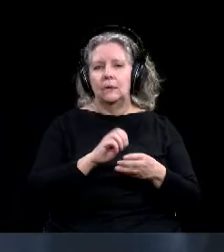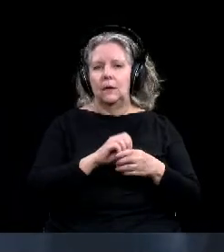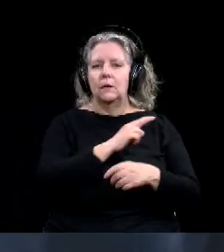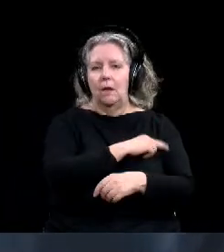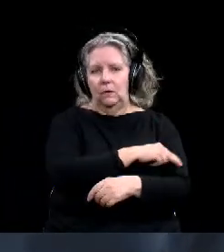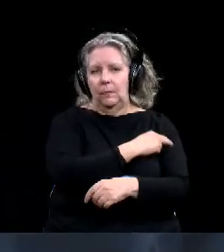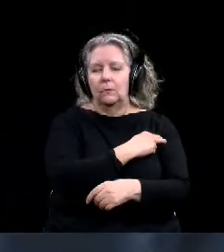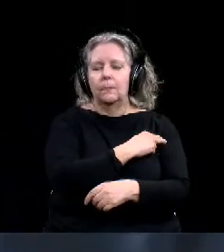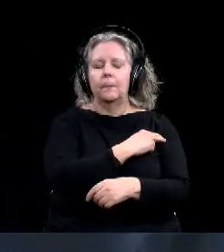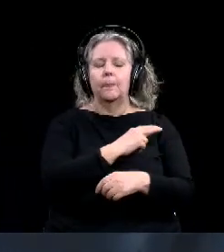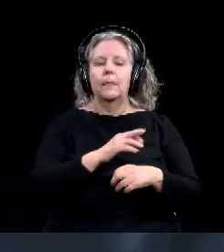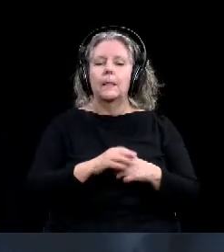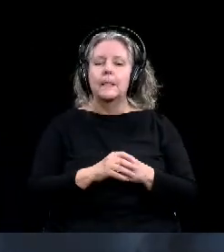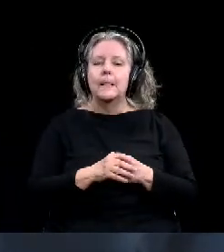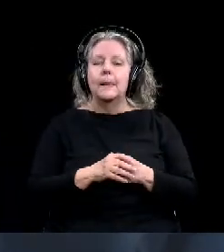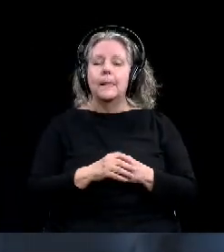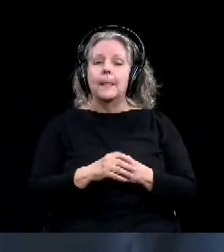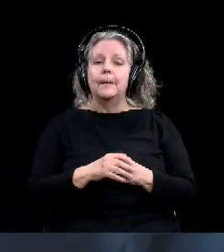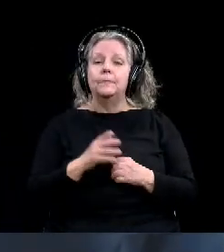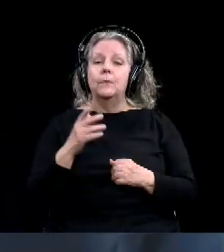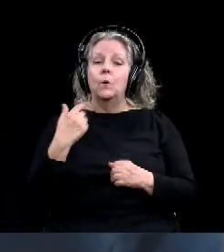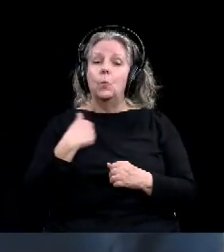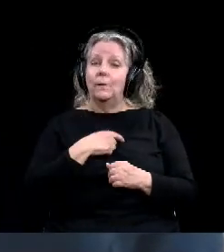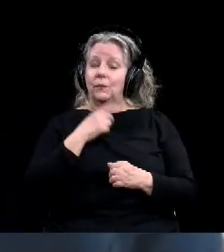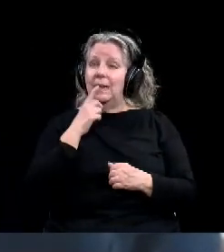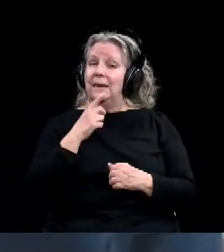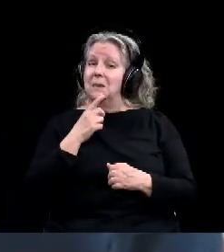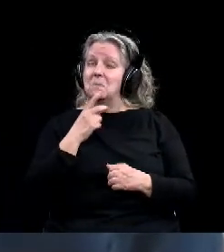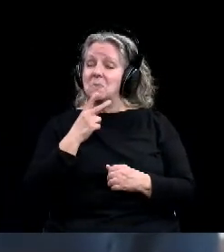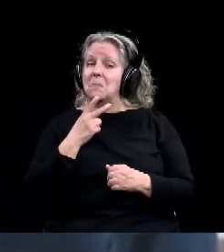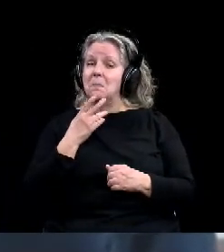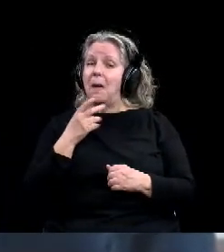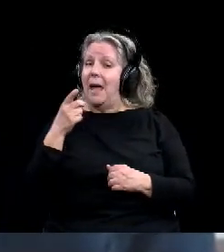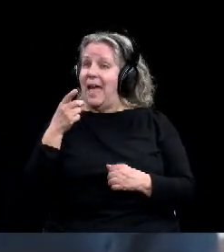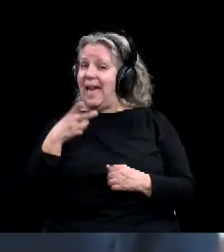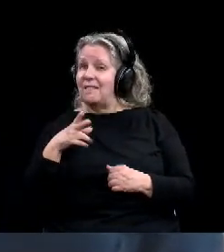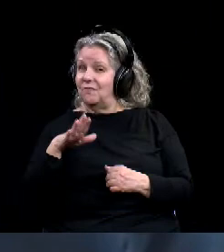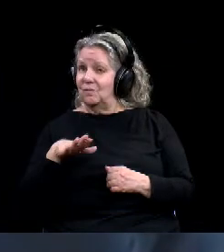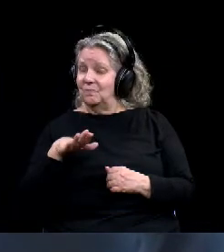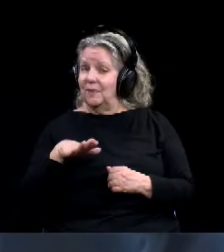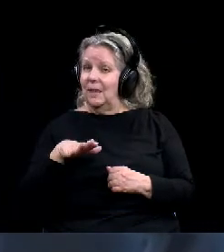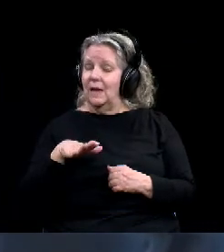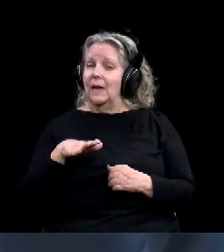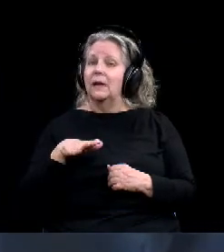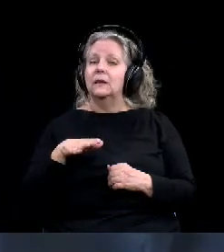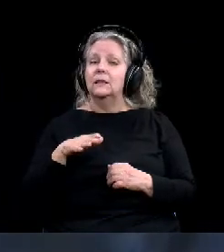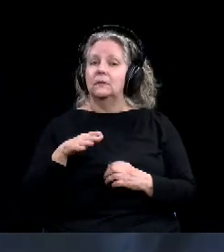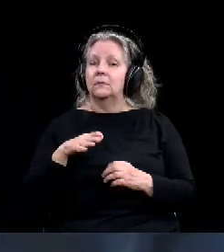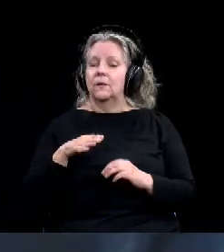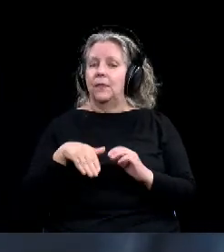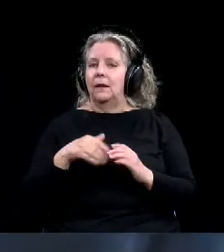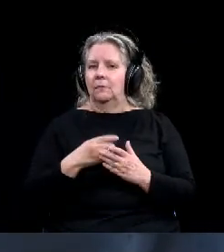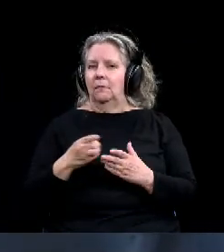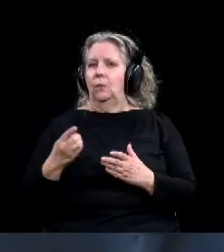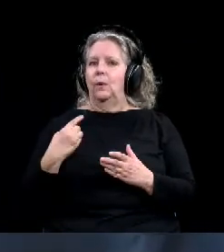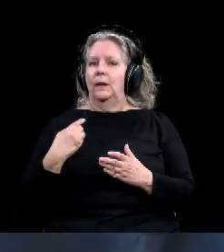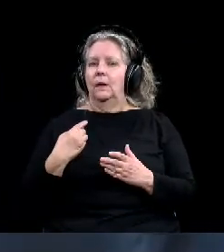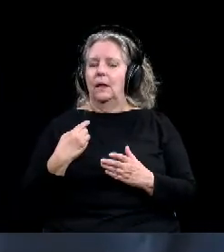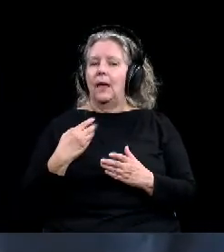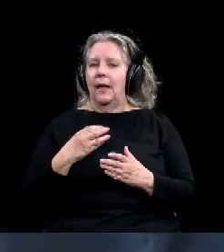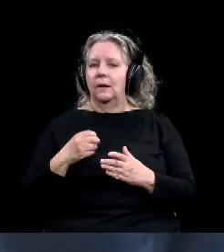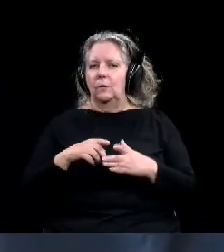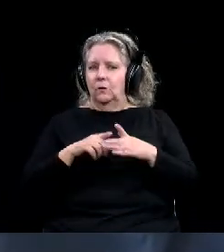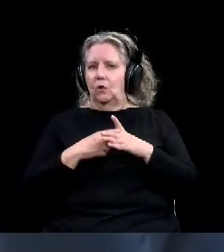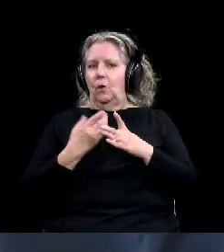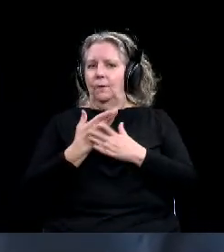COVID cases that we were seeing just a week ago, and also at the start of the new year. For the first time in months, we have